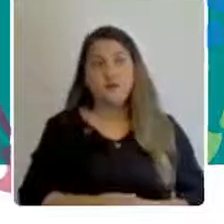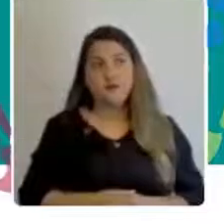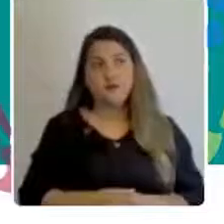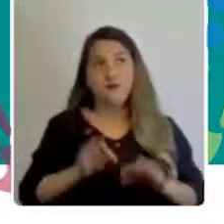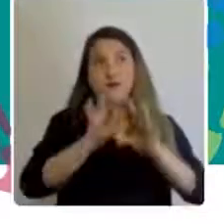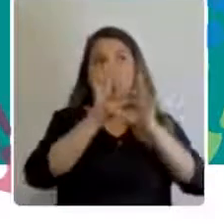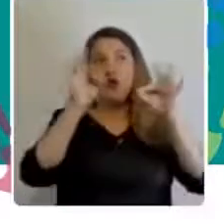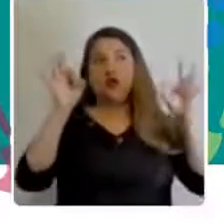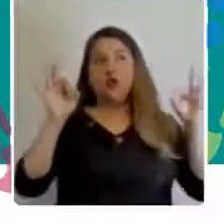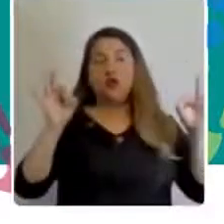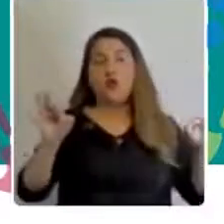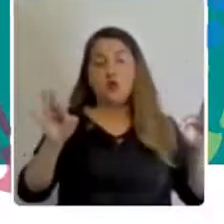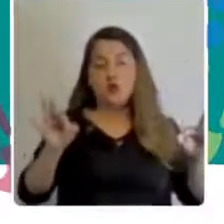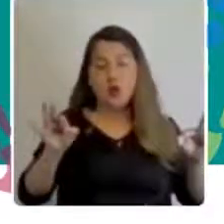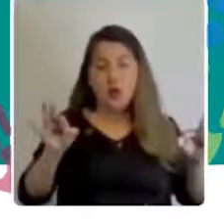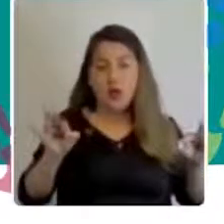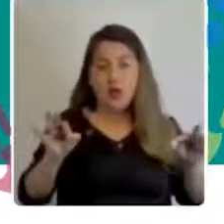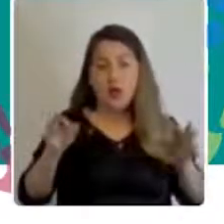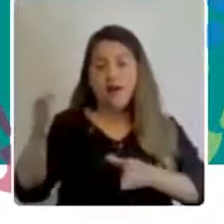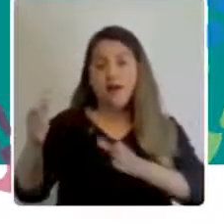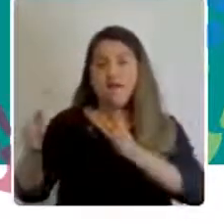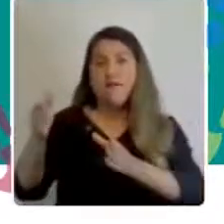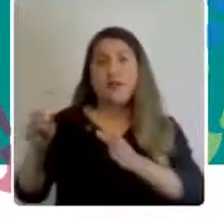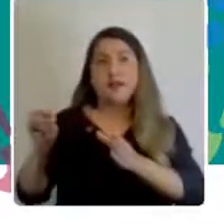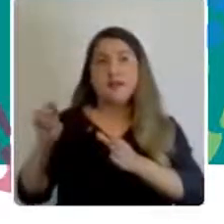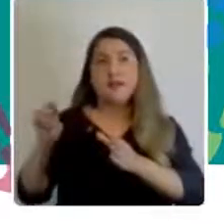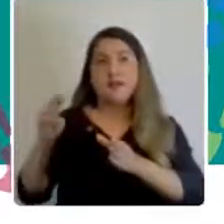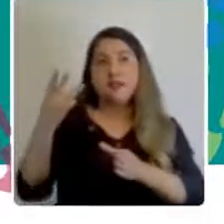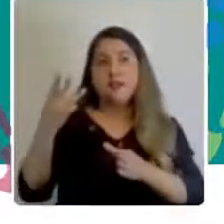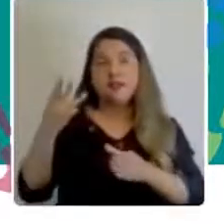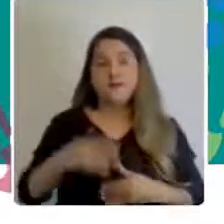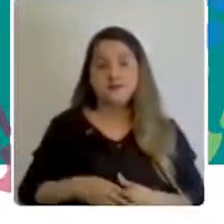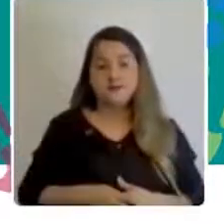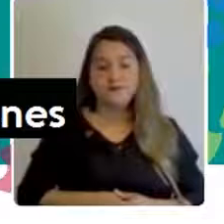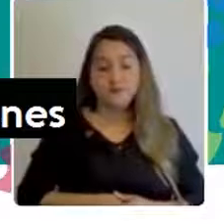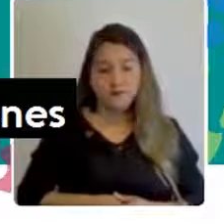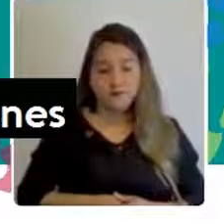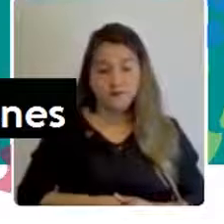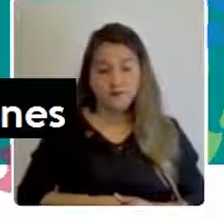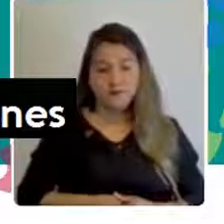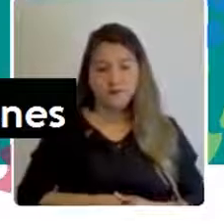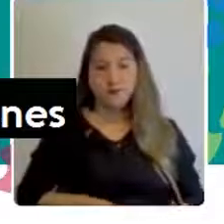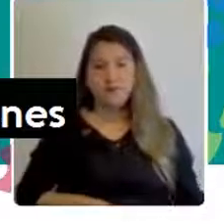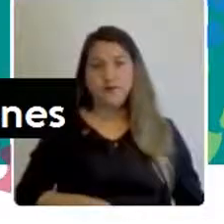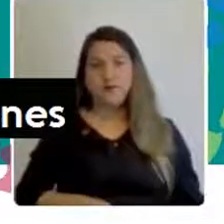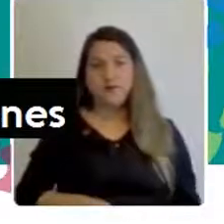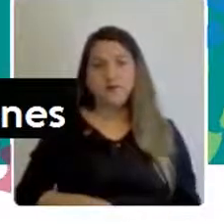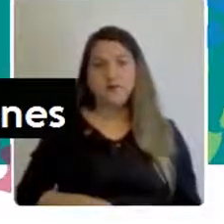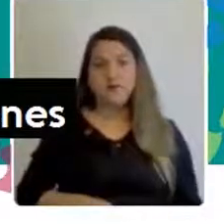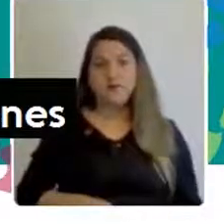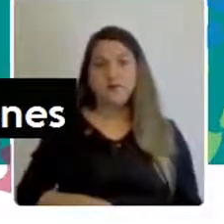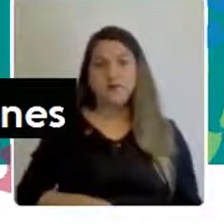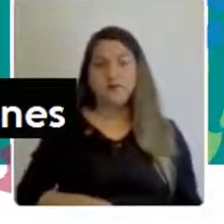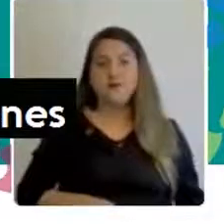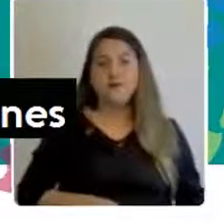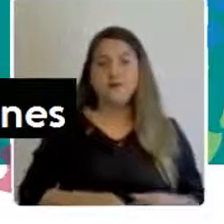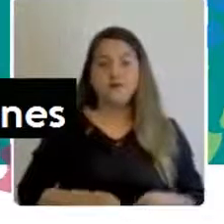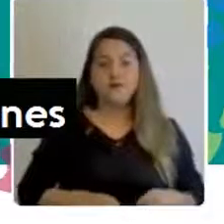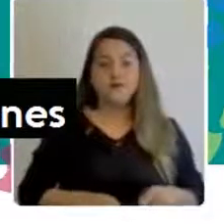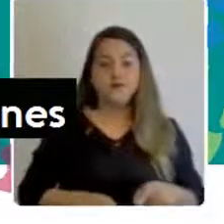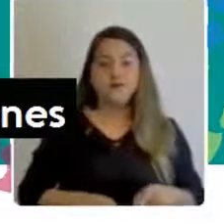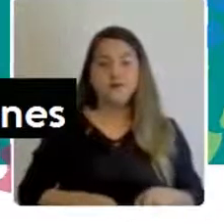trial. They may enter into phase 2A or 2B later on. And it's just important to have